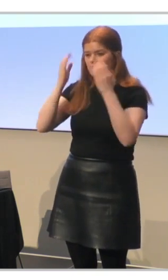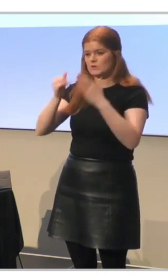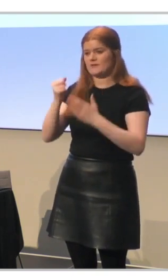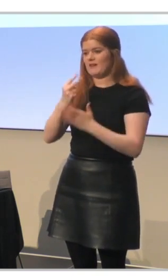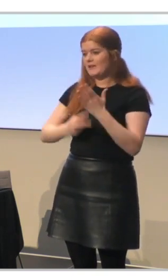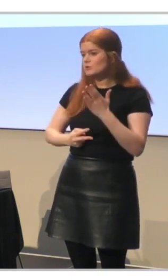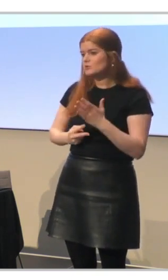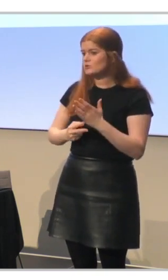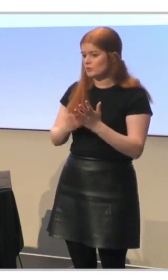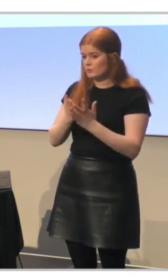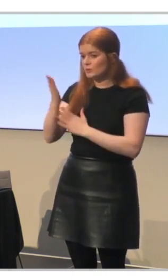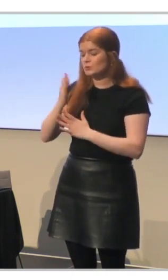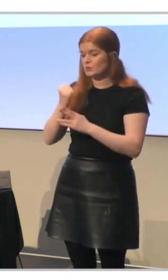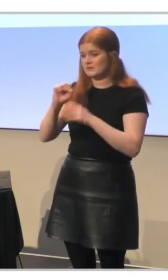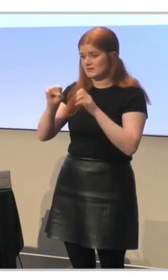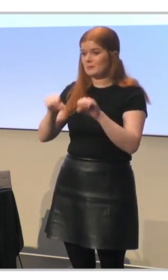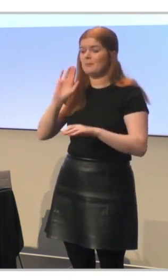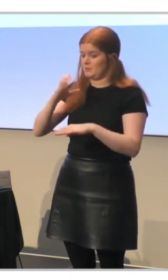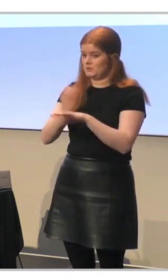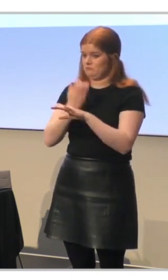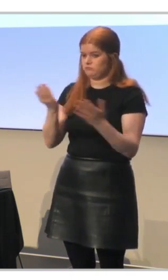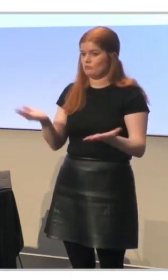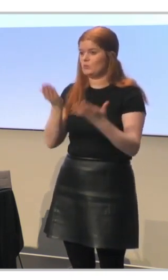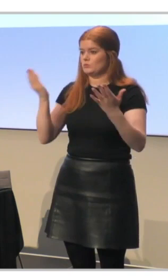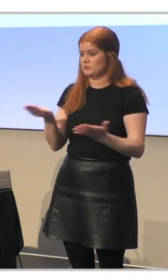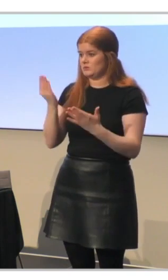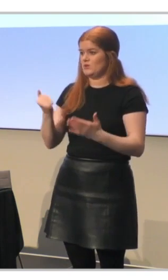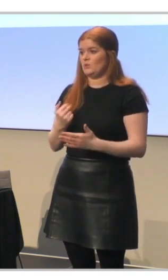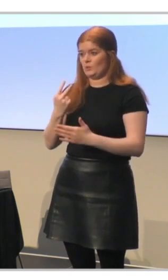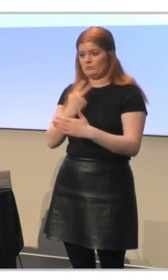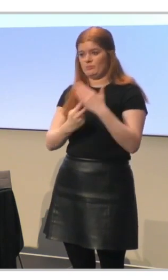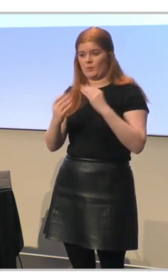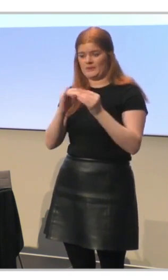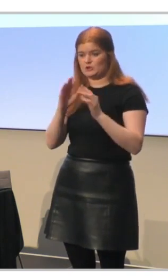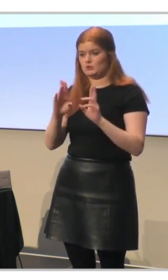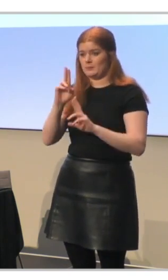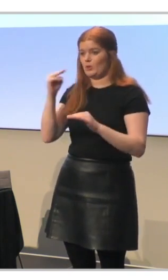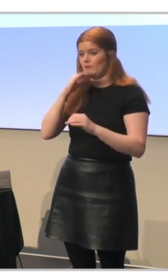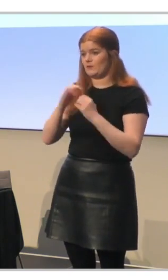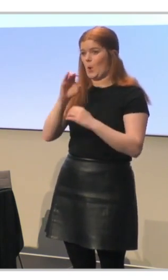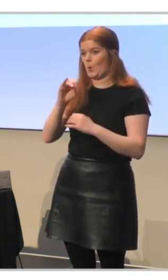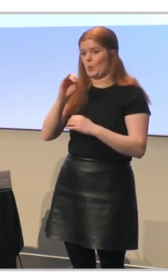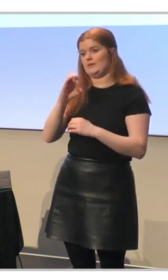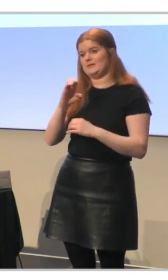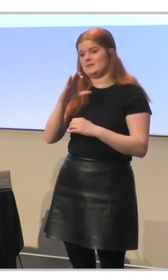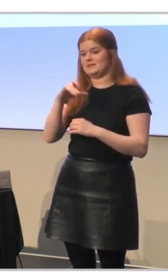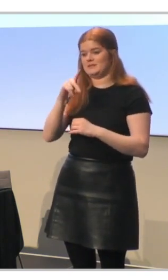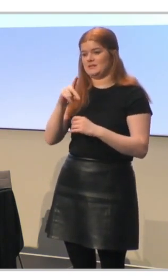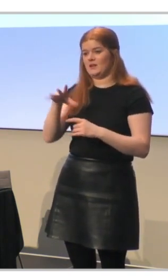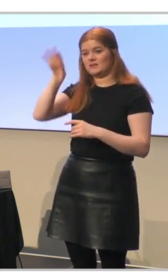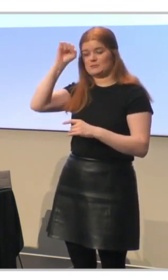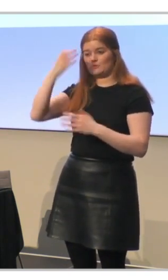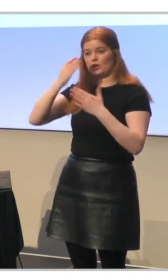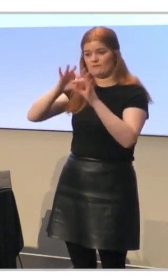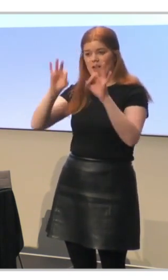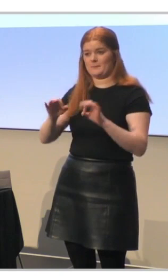permeate throughout the school system must continue to be promoted, with both factors being key to the OECD's conceptual learning framework for